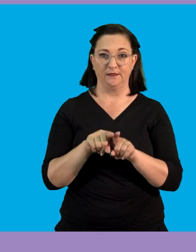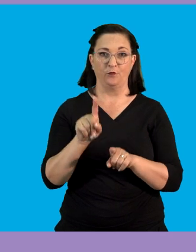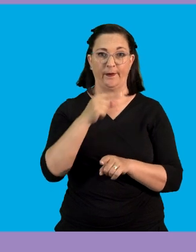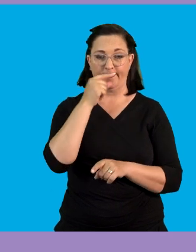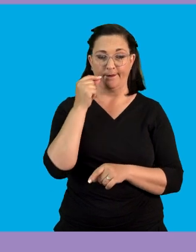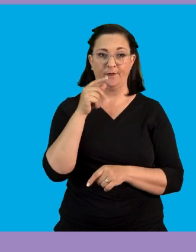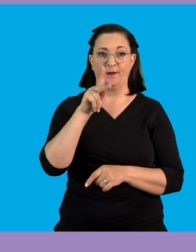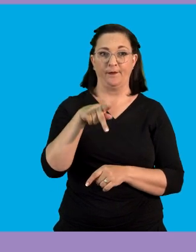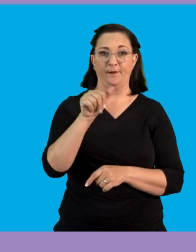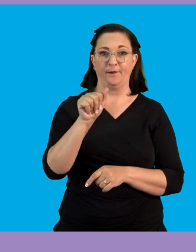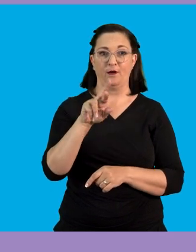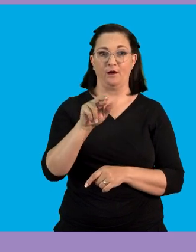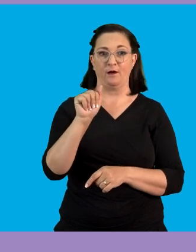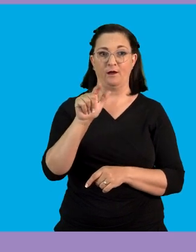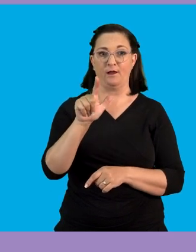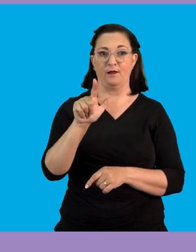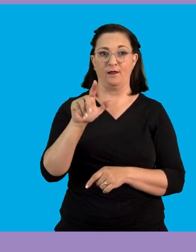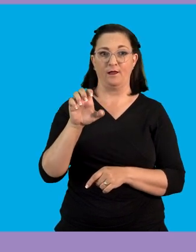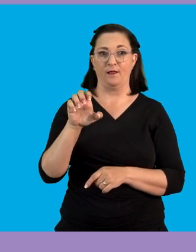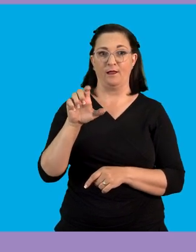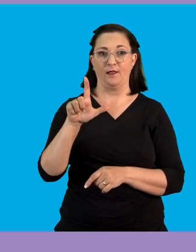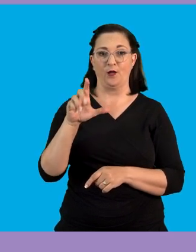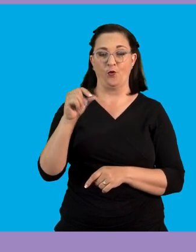a parallelogram.